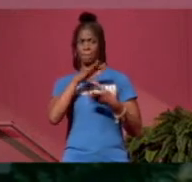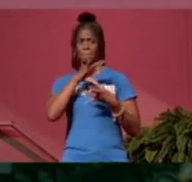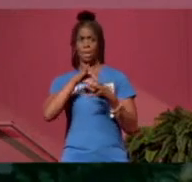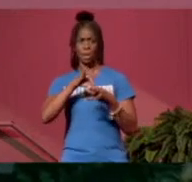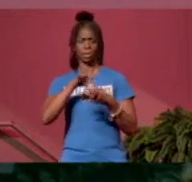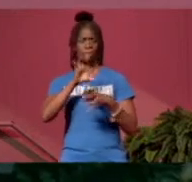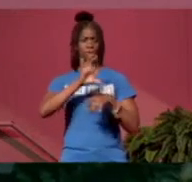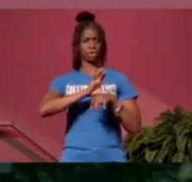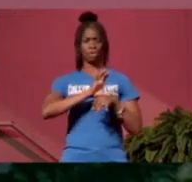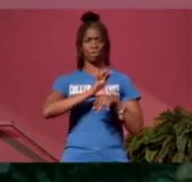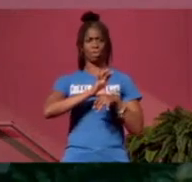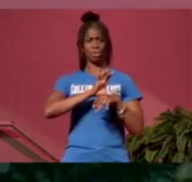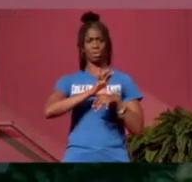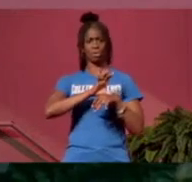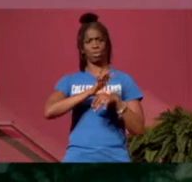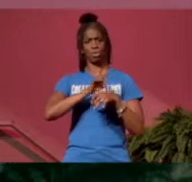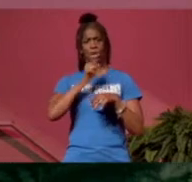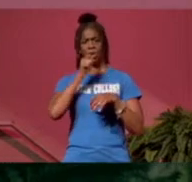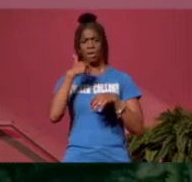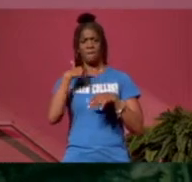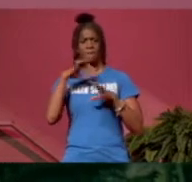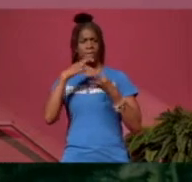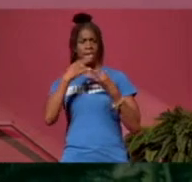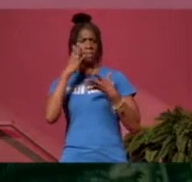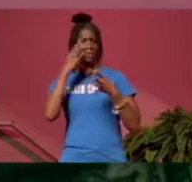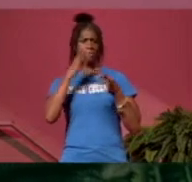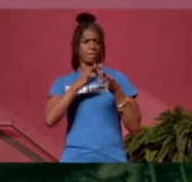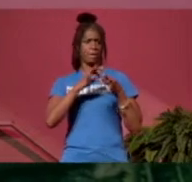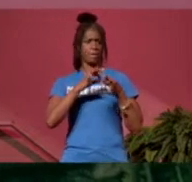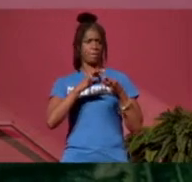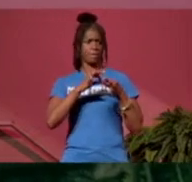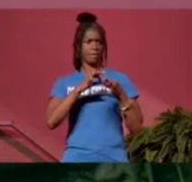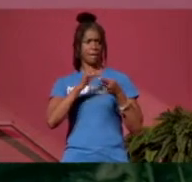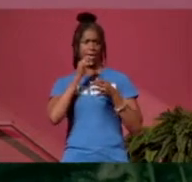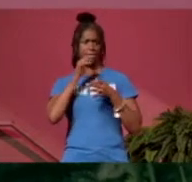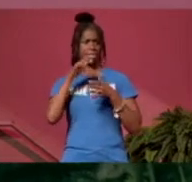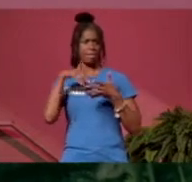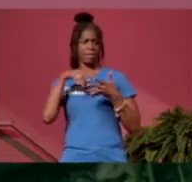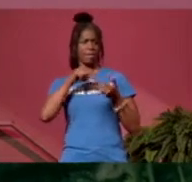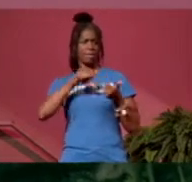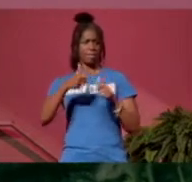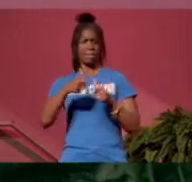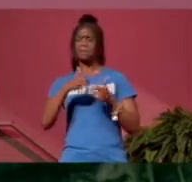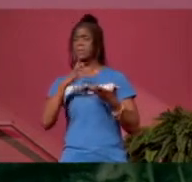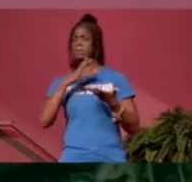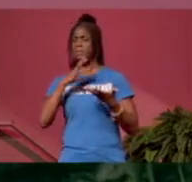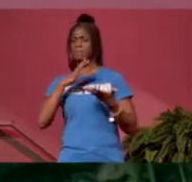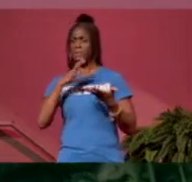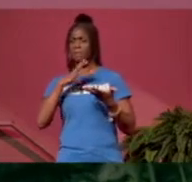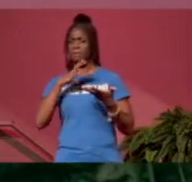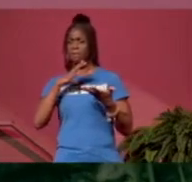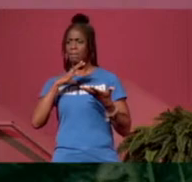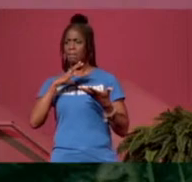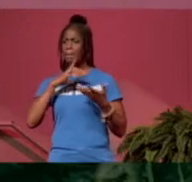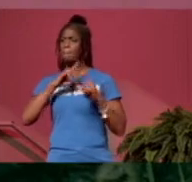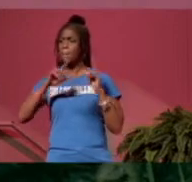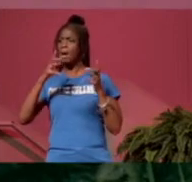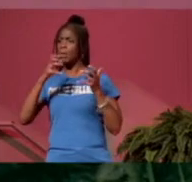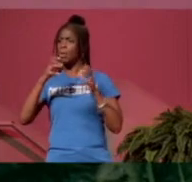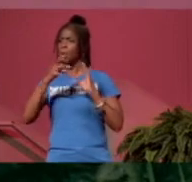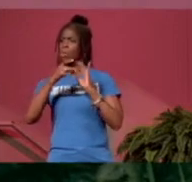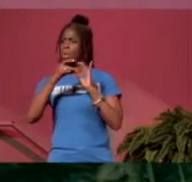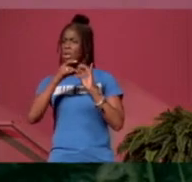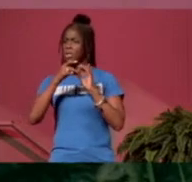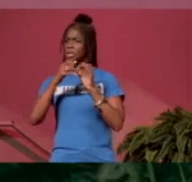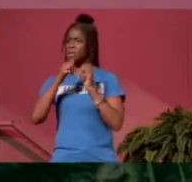I'm not connected to a family of faith. I've never been baptized. I don't know anything about the Lord, and I want to get a relationship with God. If